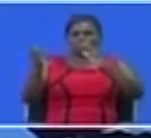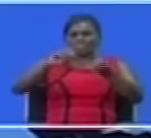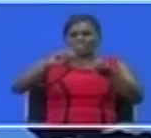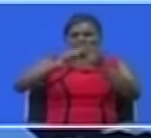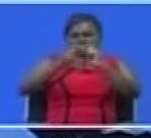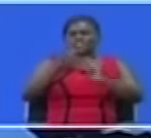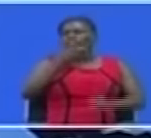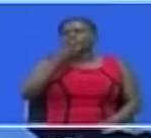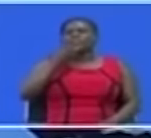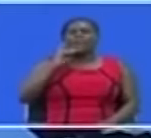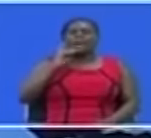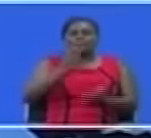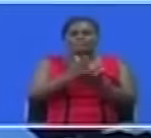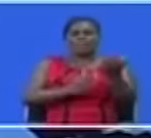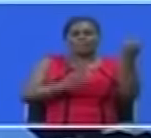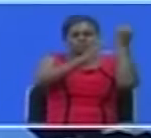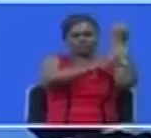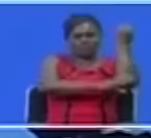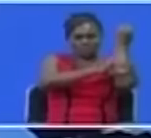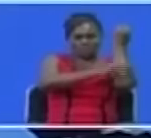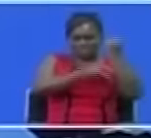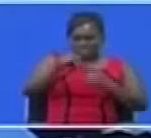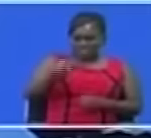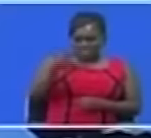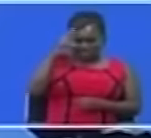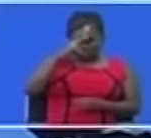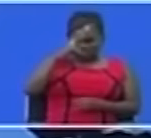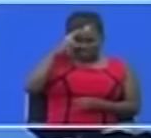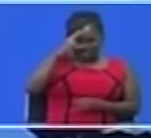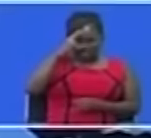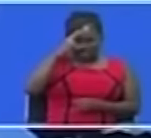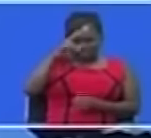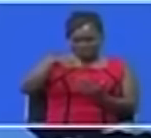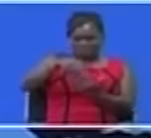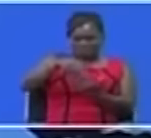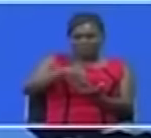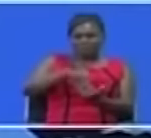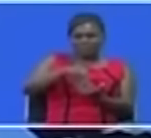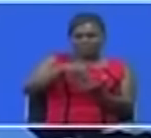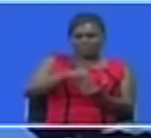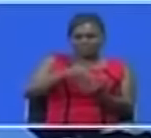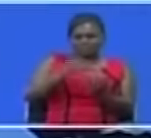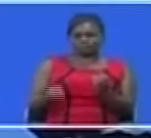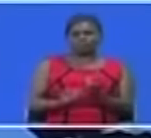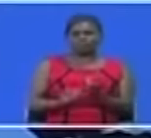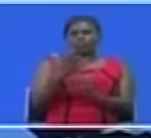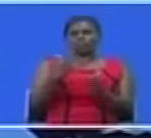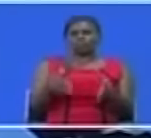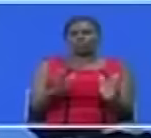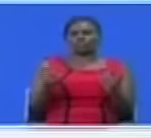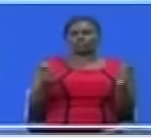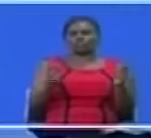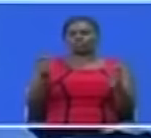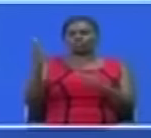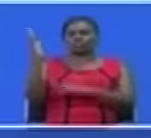change, resulting in drought in parts of the country. It is due to this that the Mabati rolling mills have come up with a way of